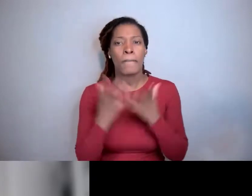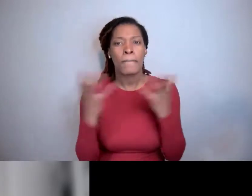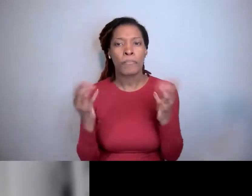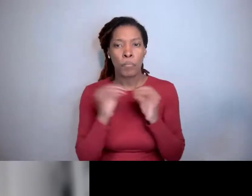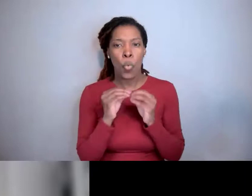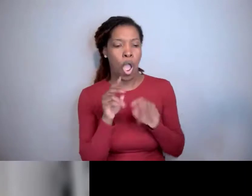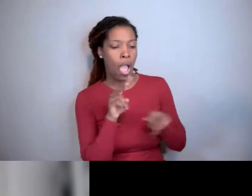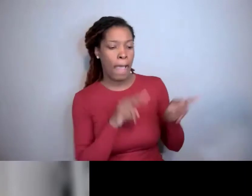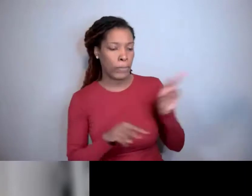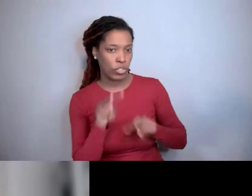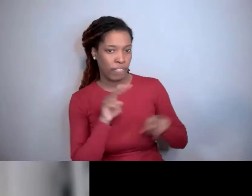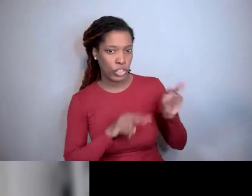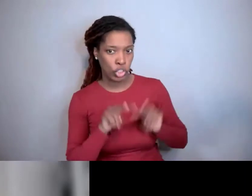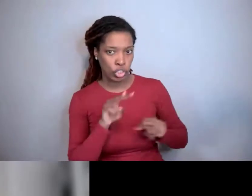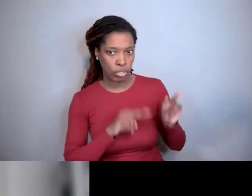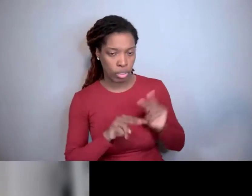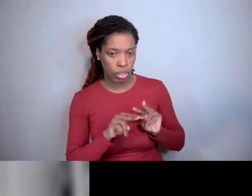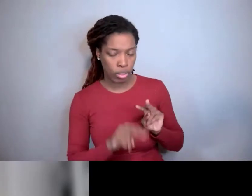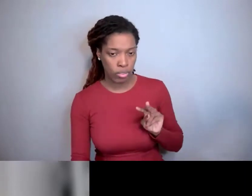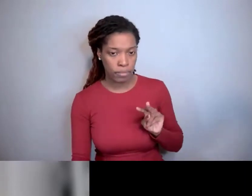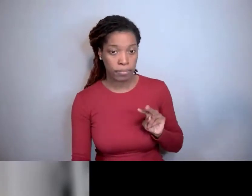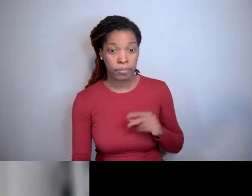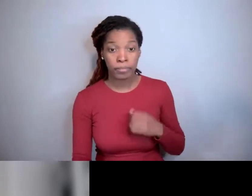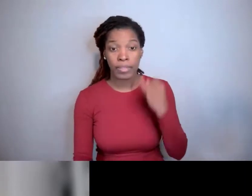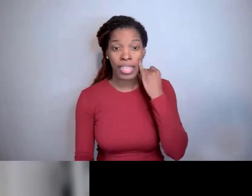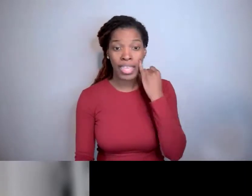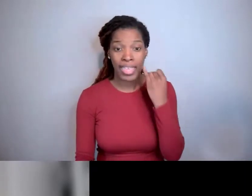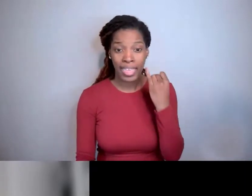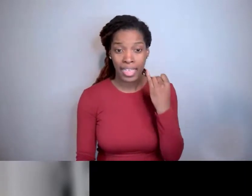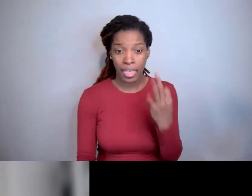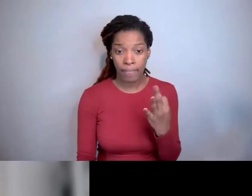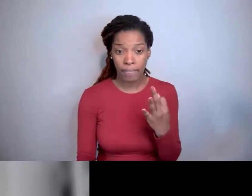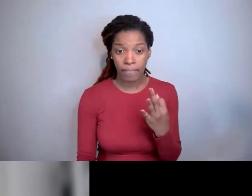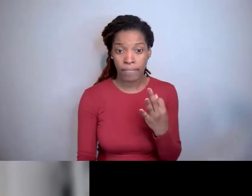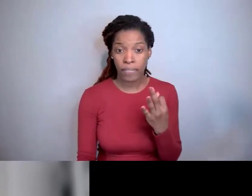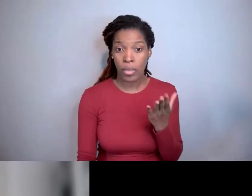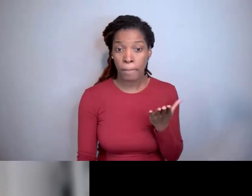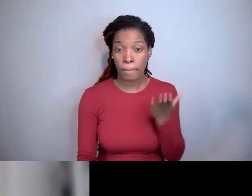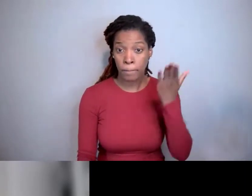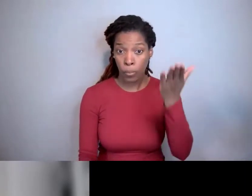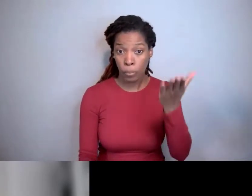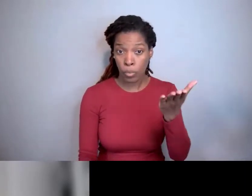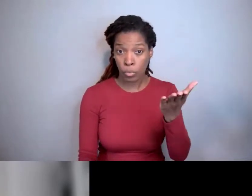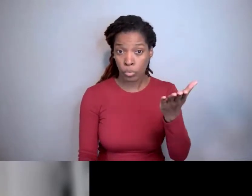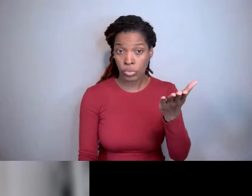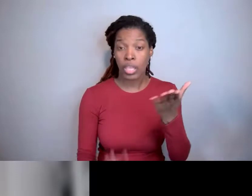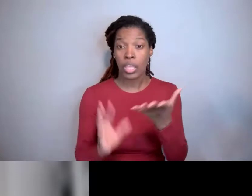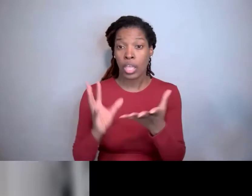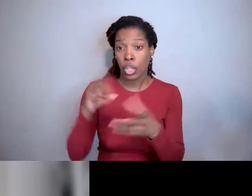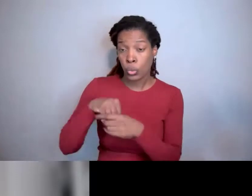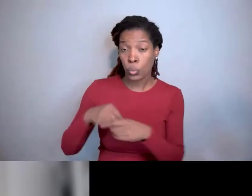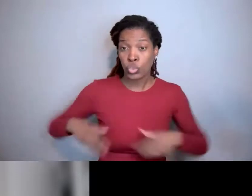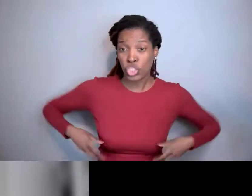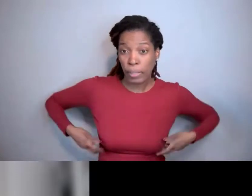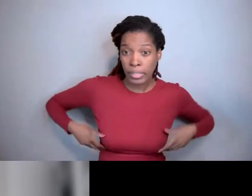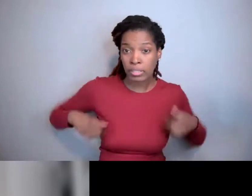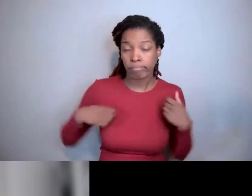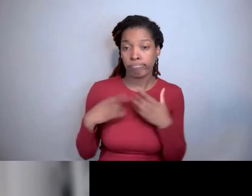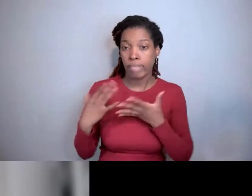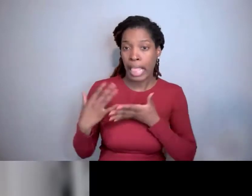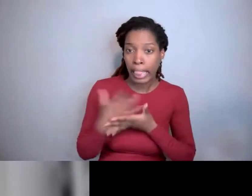And if chimp studies are being proposed, whether it's collection of feces or something like that, as I said,